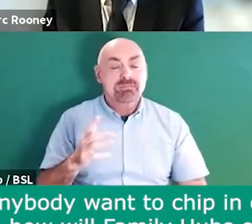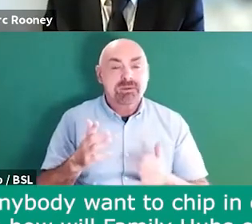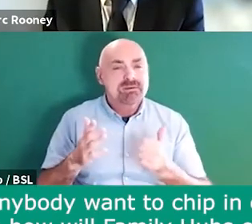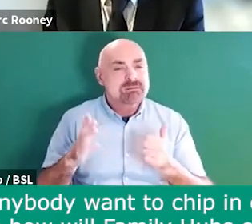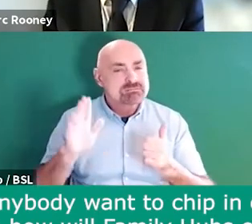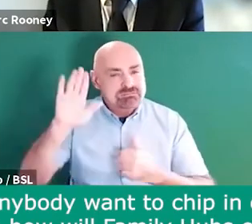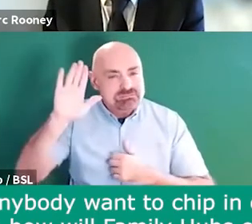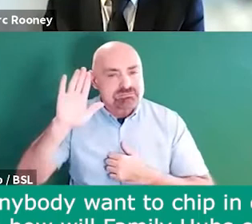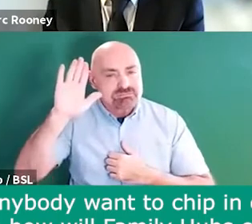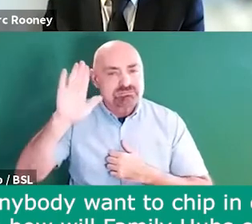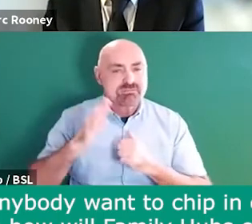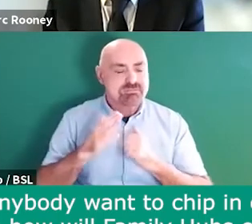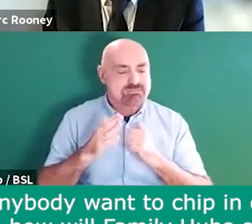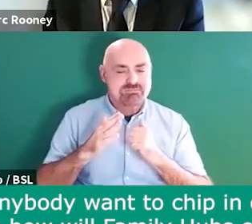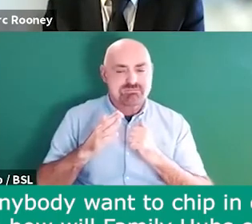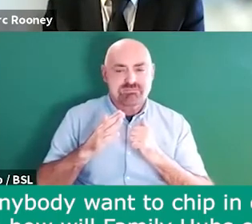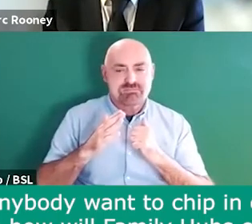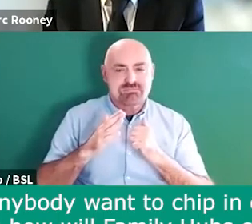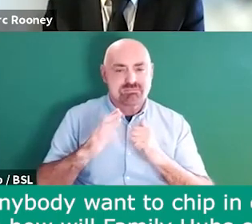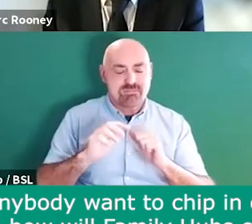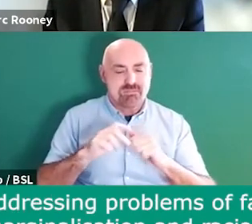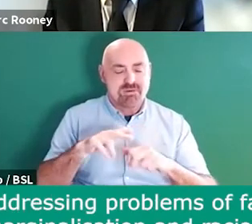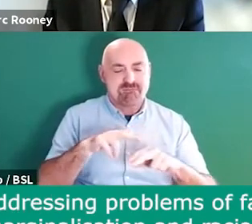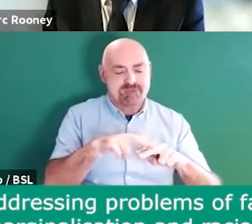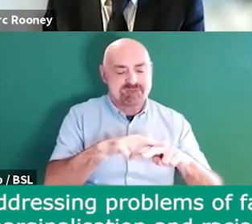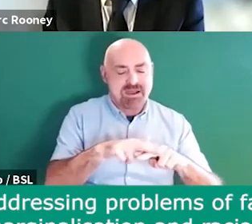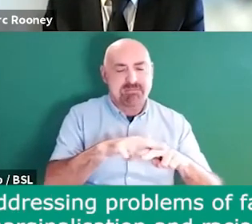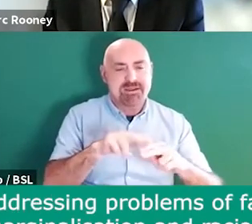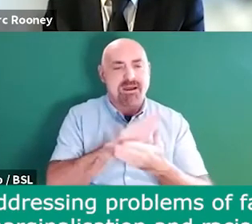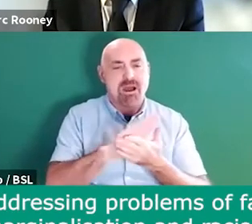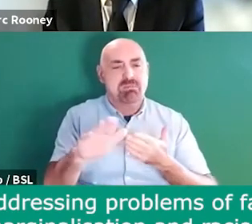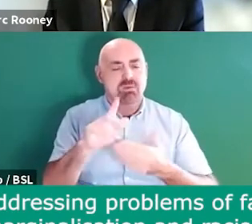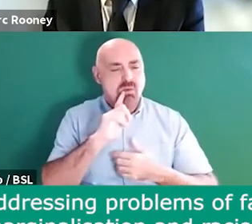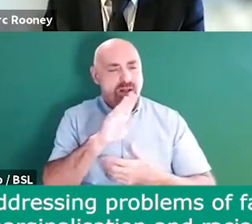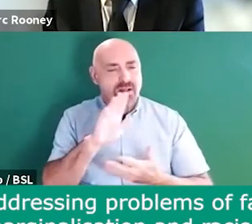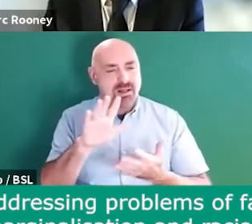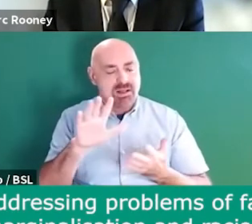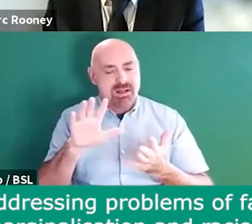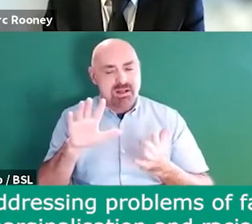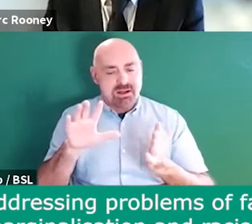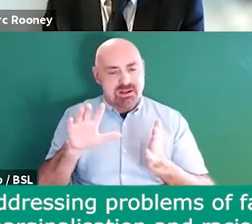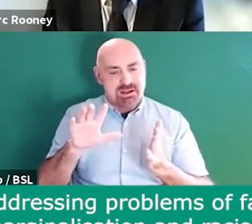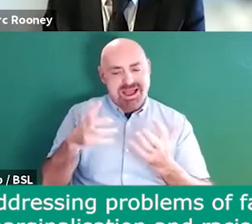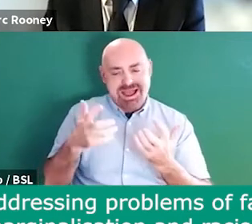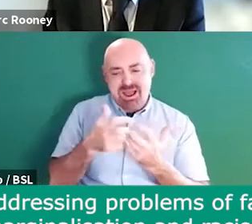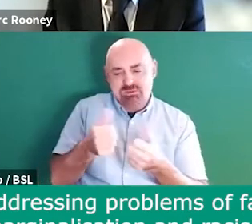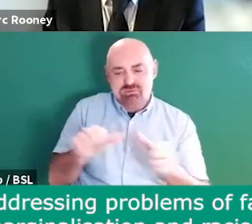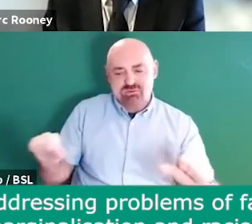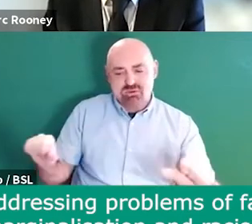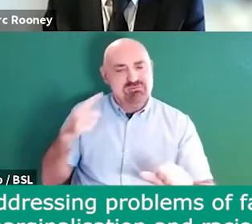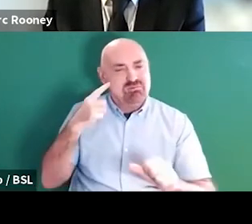want to chip in on their views on how will Family Hubs contribute to addressing problems of family marginalization and